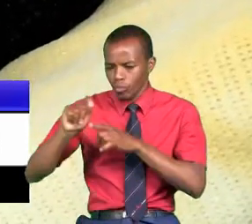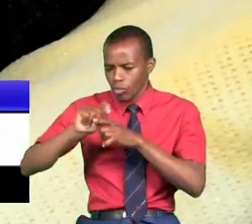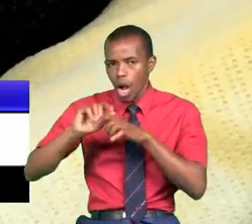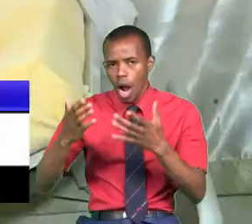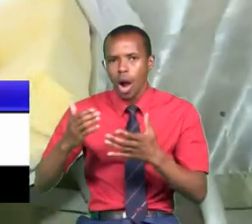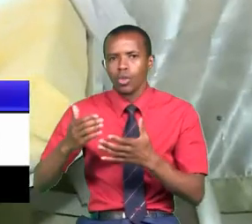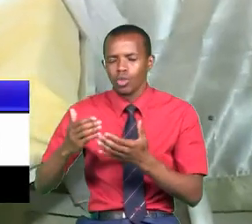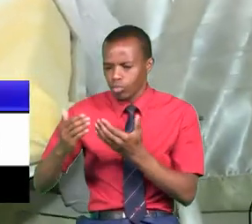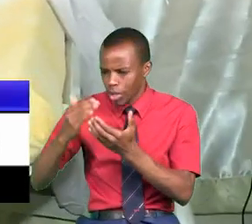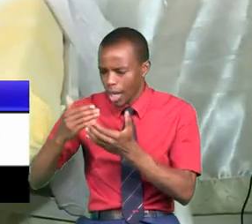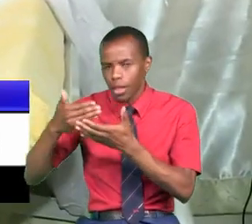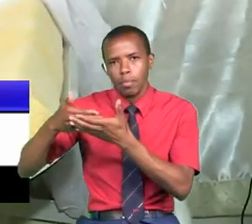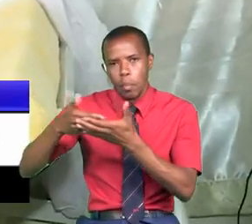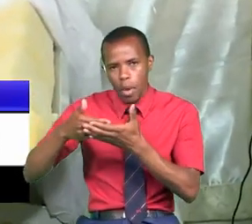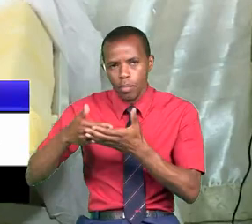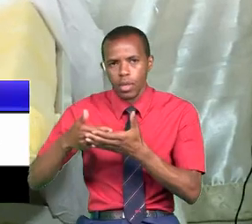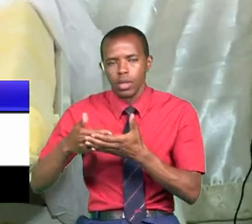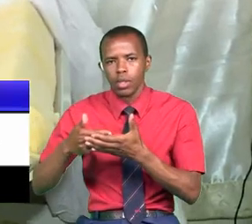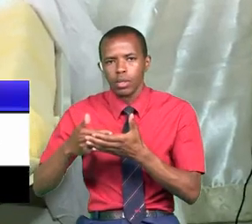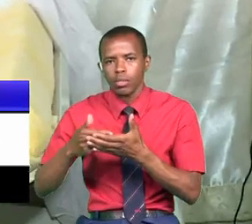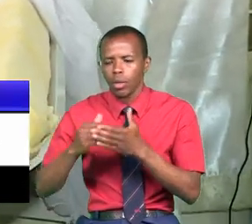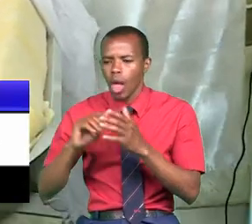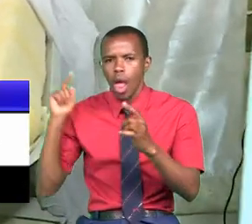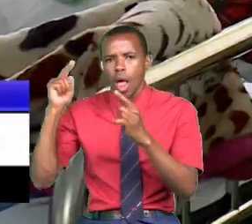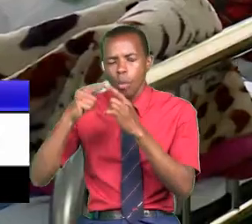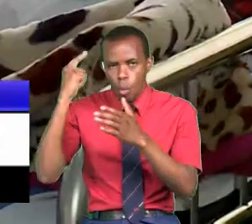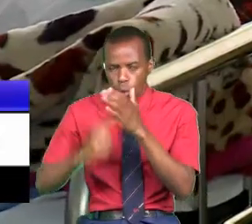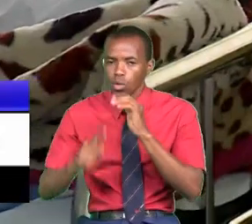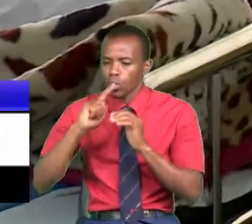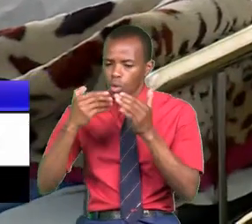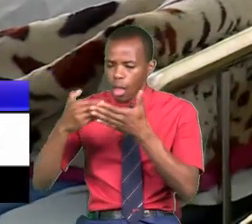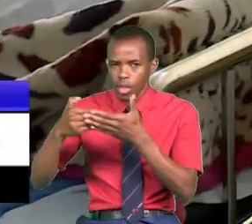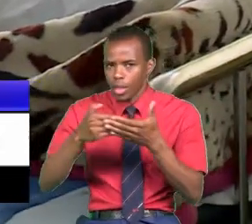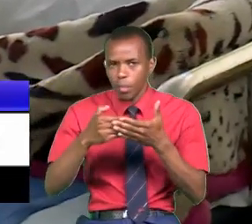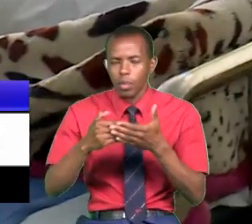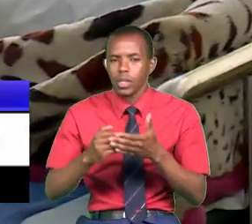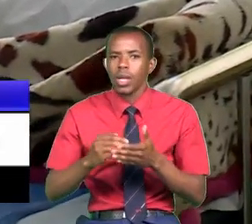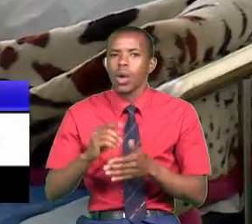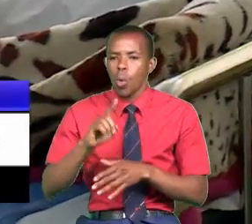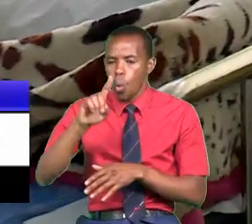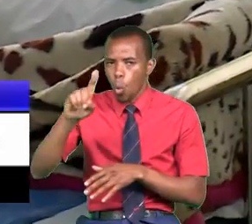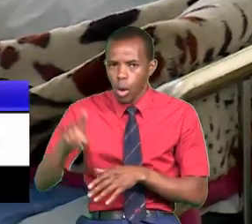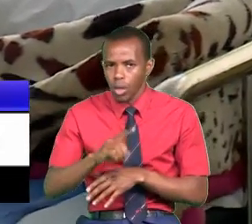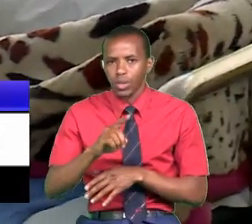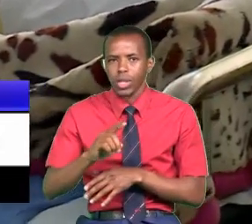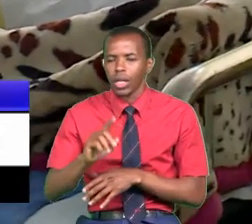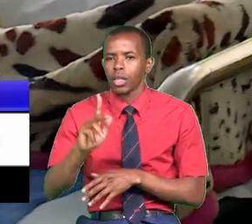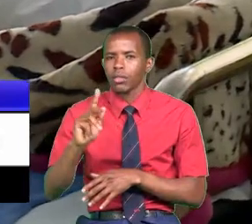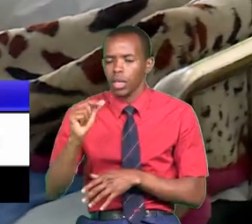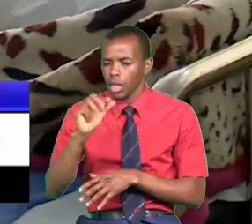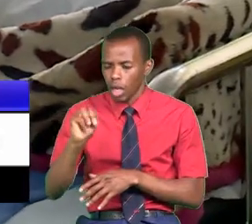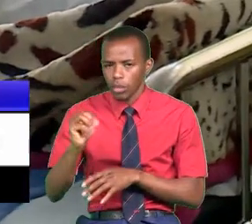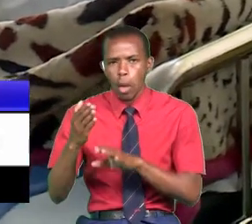to best take care of their young ones, with the overall goal being to ensure the child is 1,800 grams before they